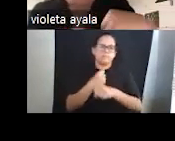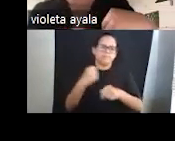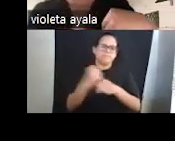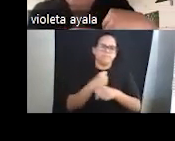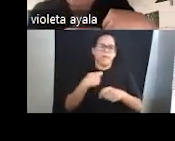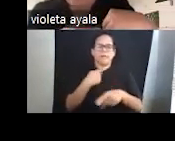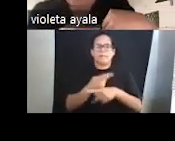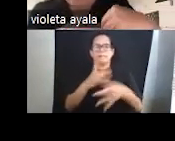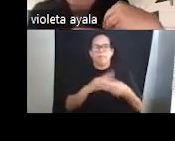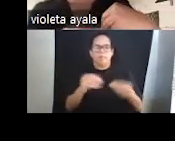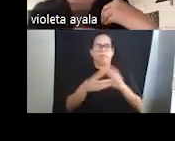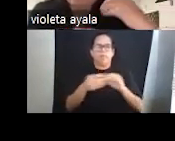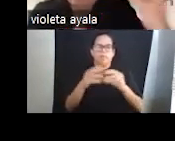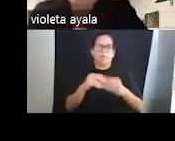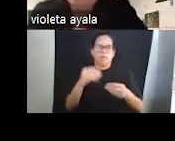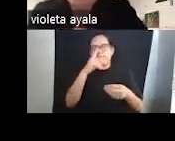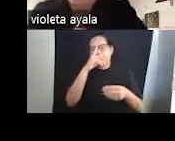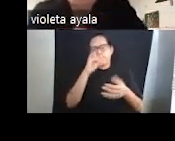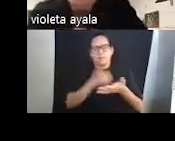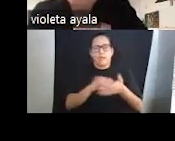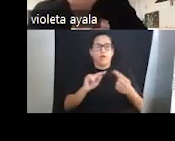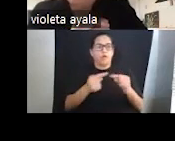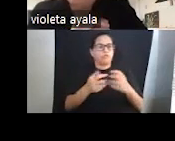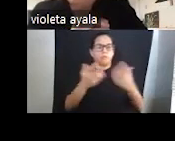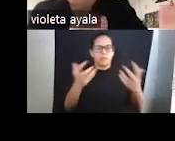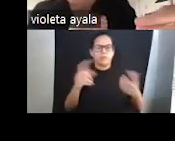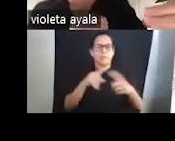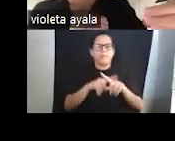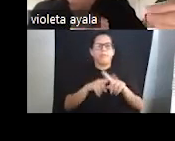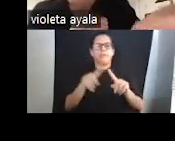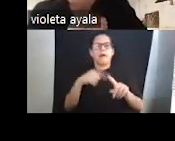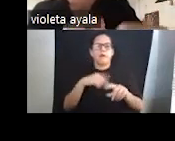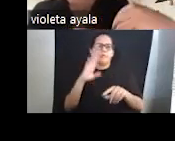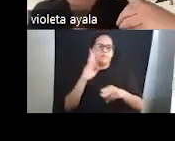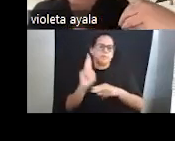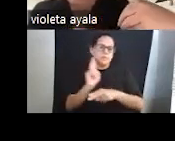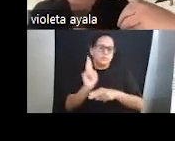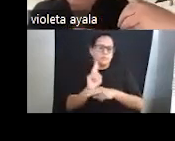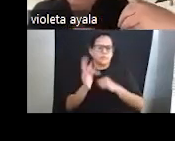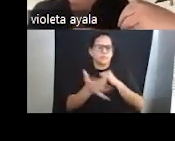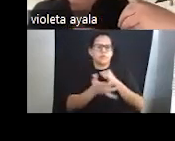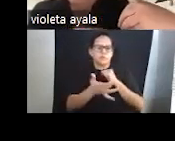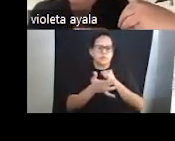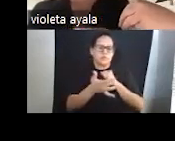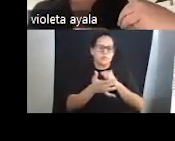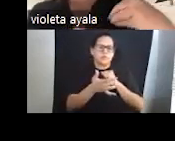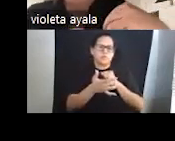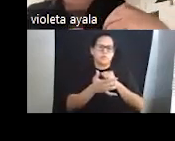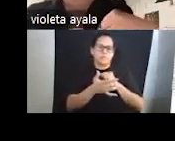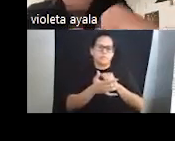the stories that hurt so much, but in a sense, I will use new technologies